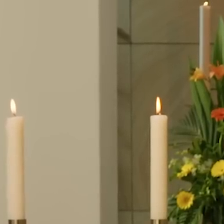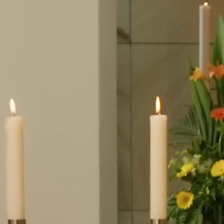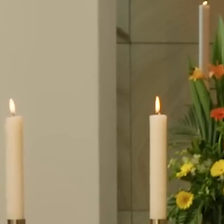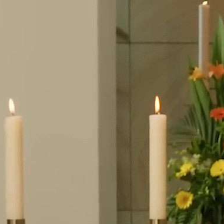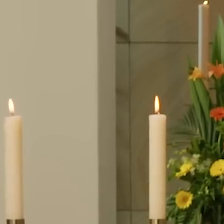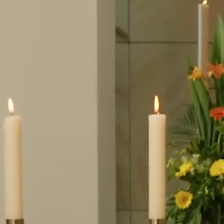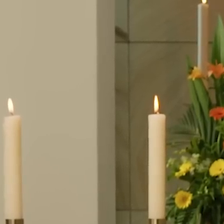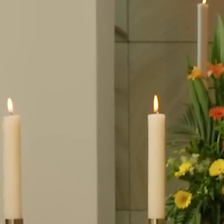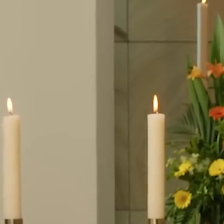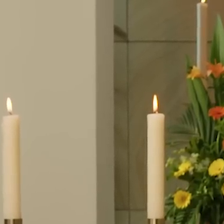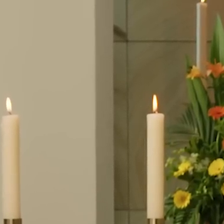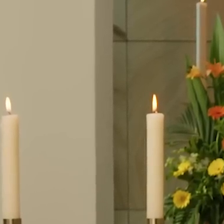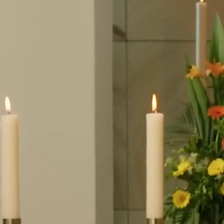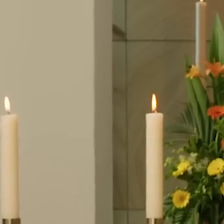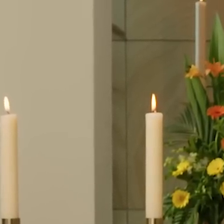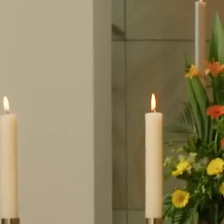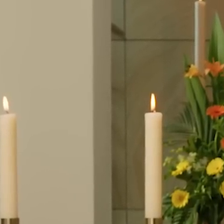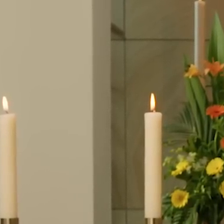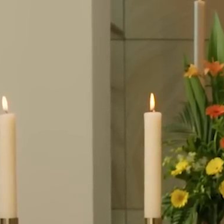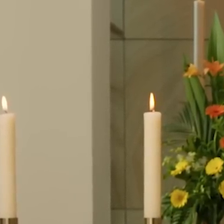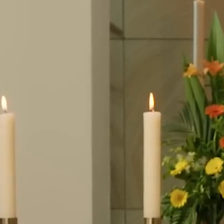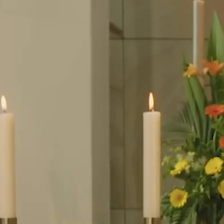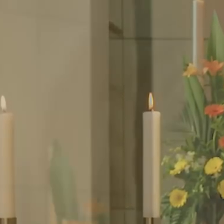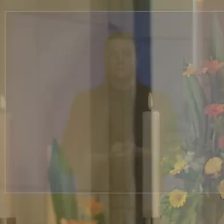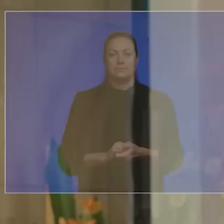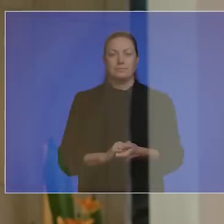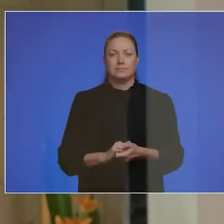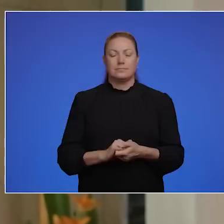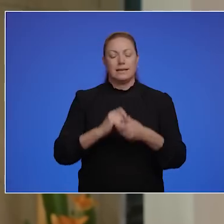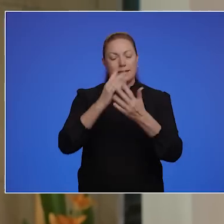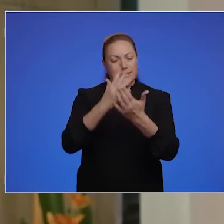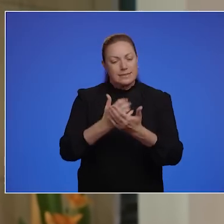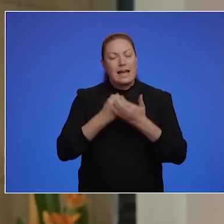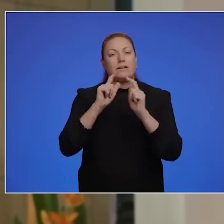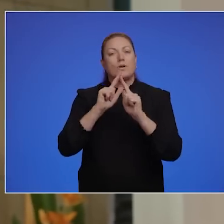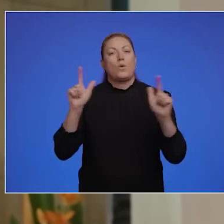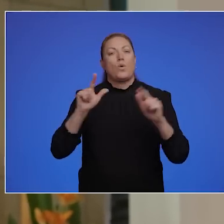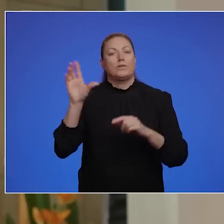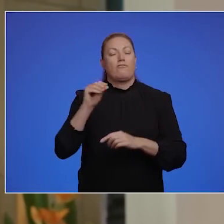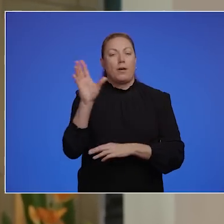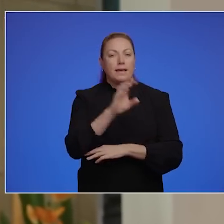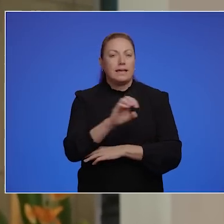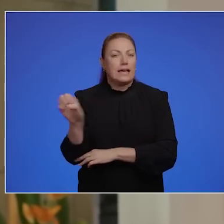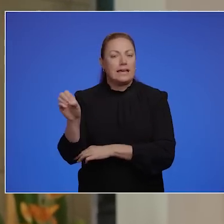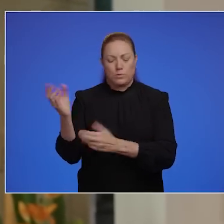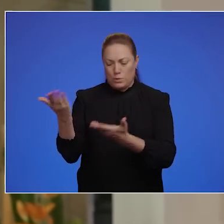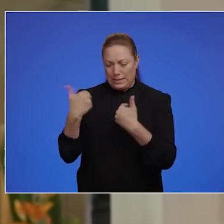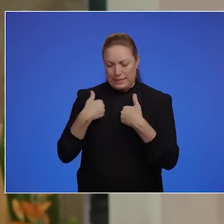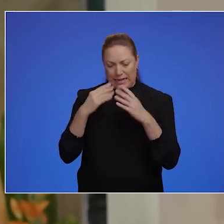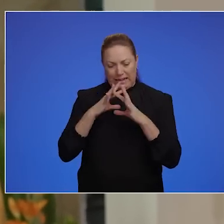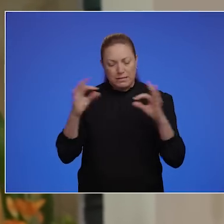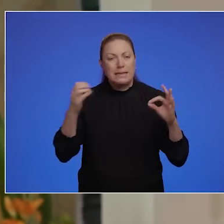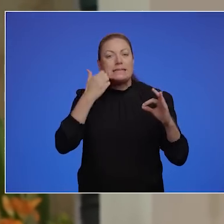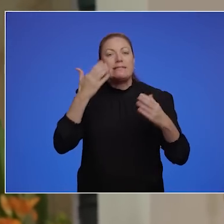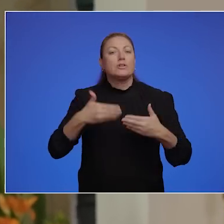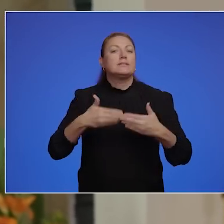us not into temptation, but deliver us from evil. Deliver us, Lord, we pray, from every evil. Graciously grant peace